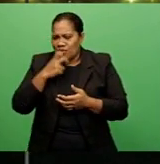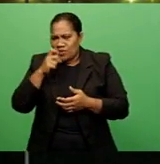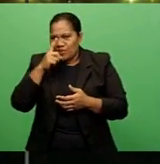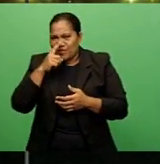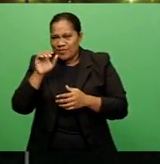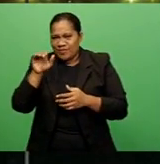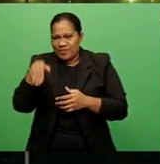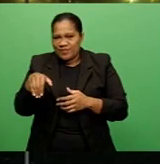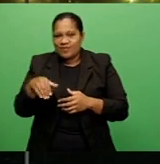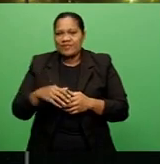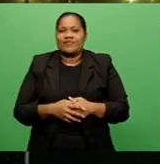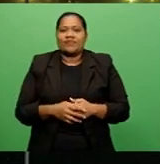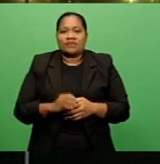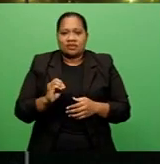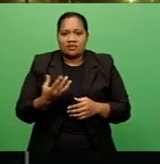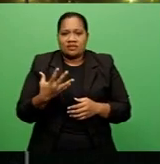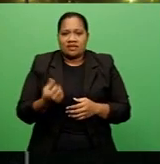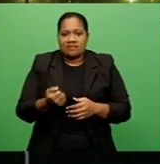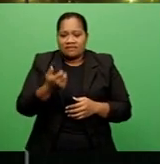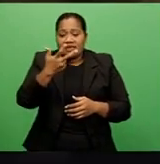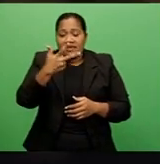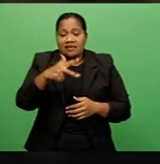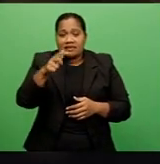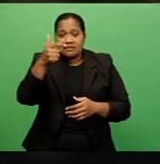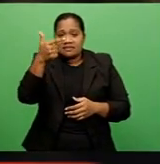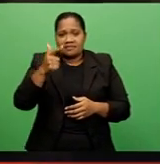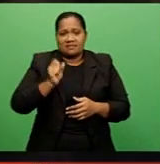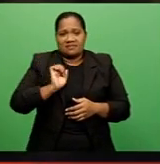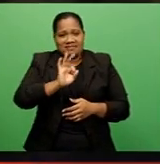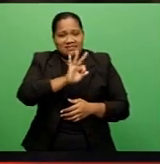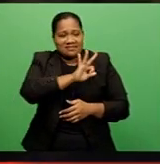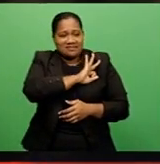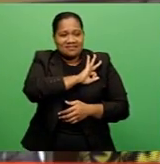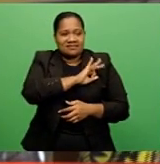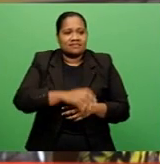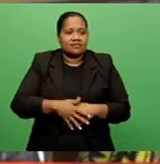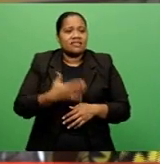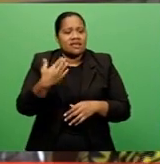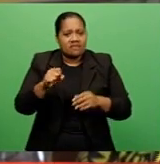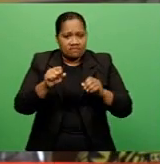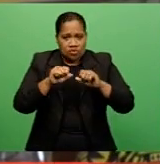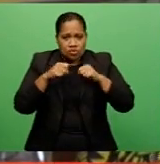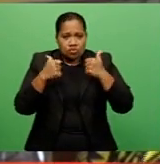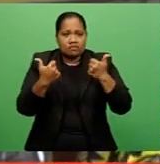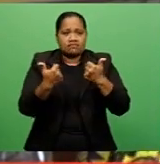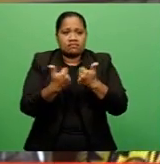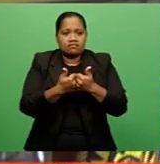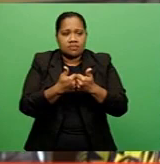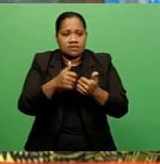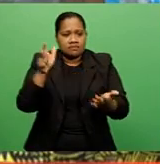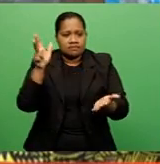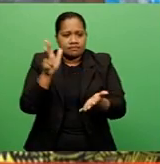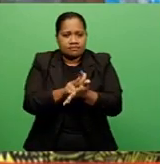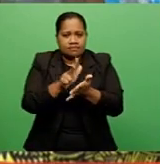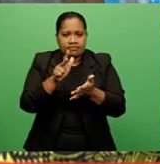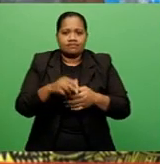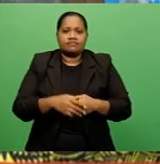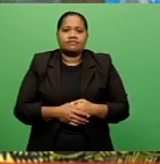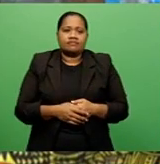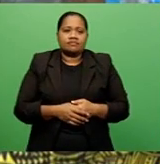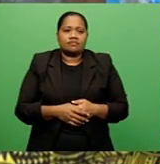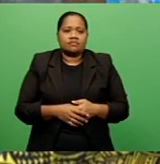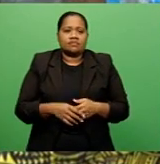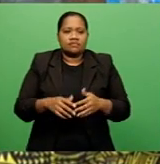state homes by 87 staff. An agreement has been signed to harness the application of theory in practice with